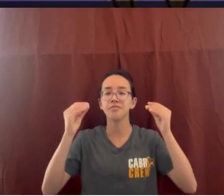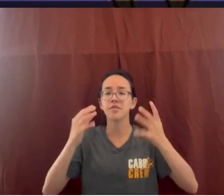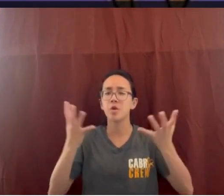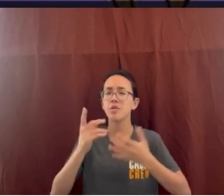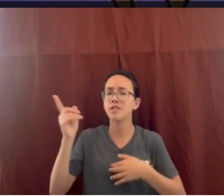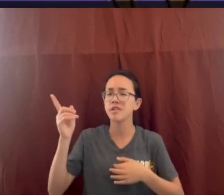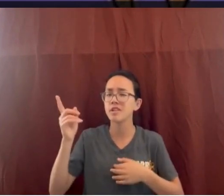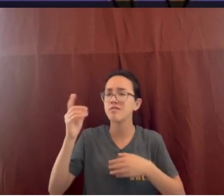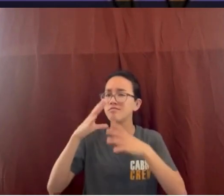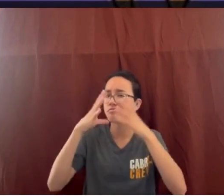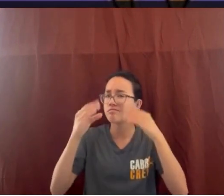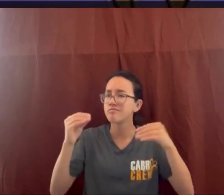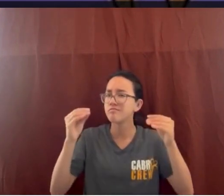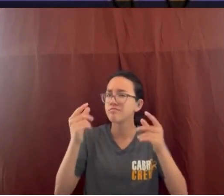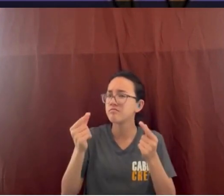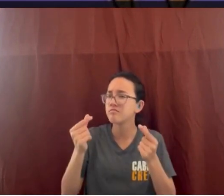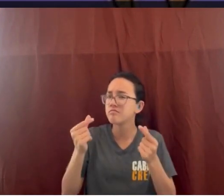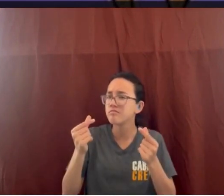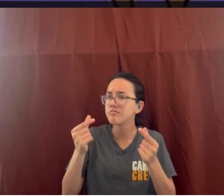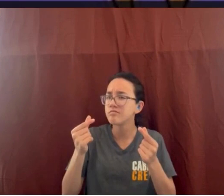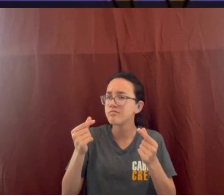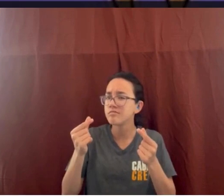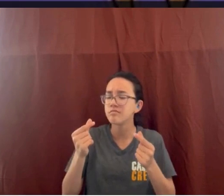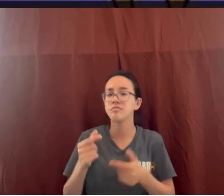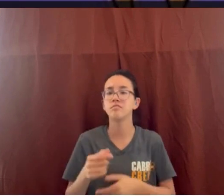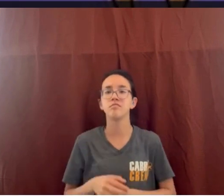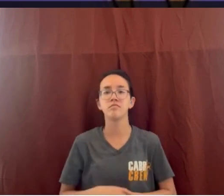What does the lorax do?